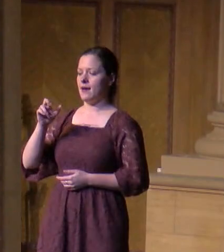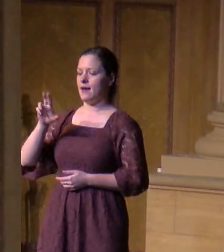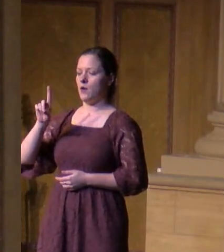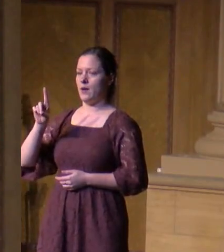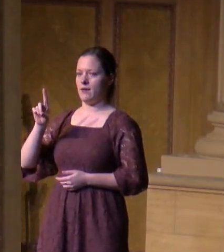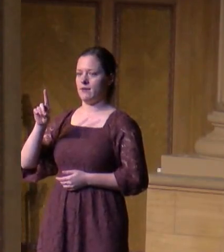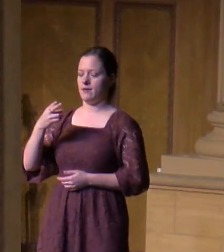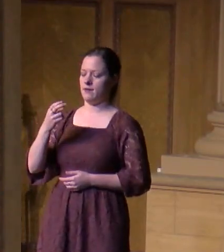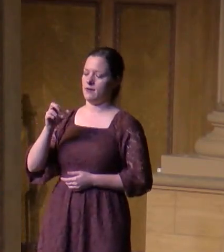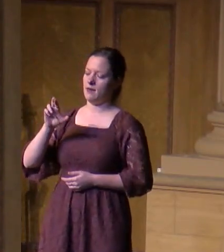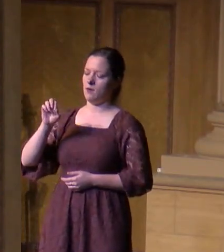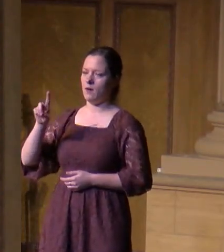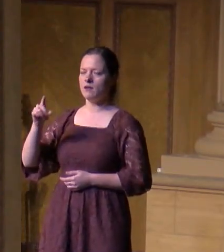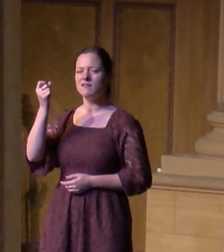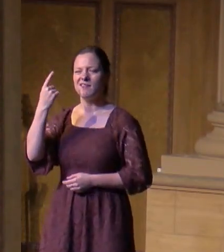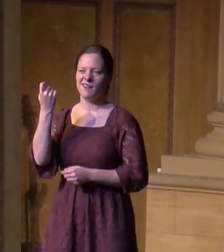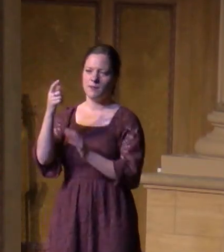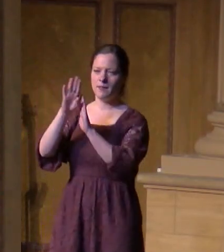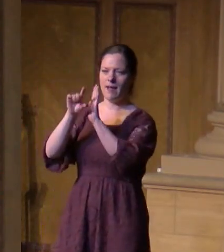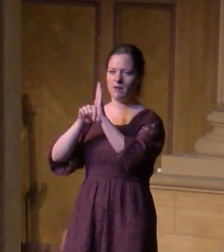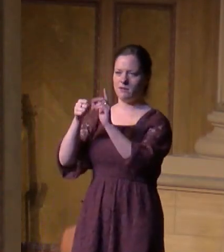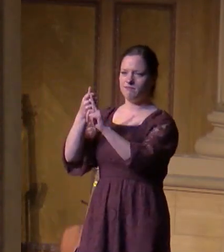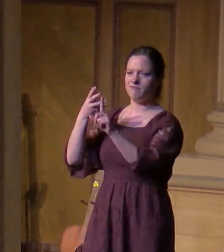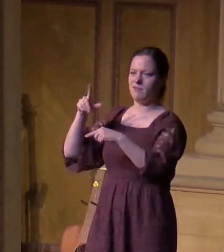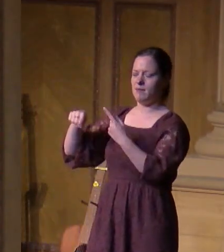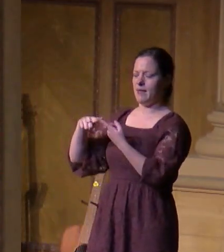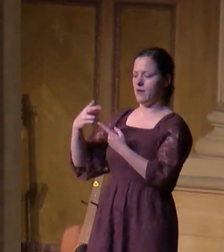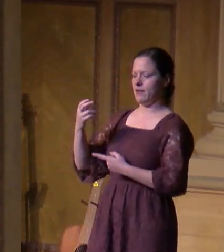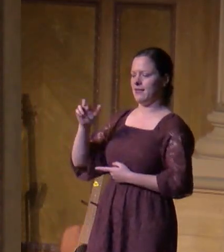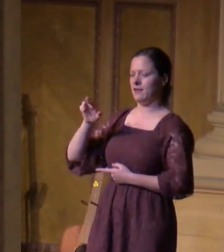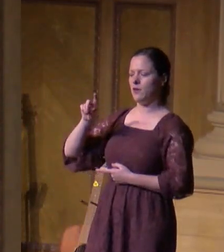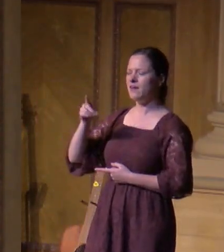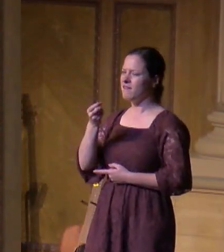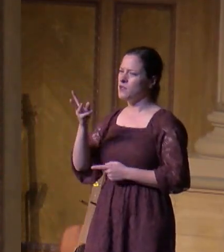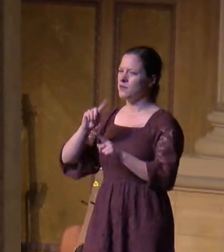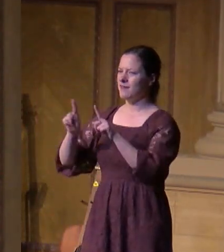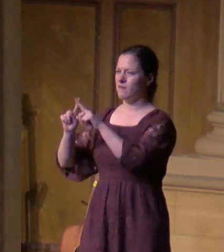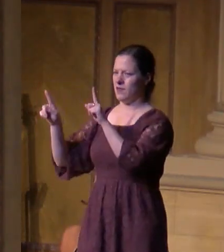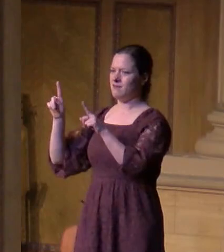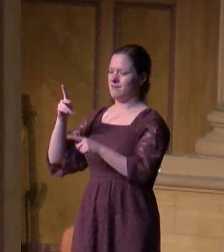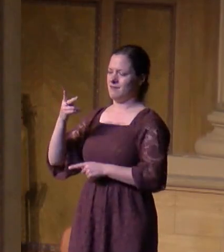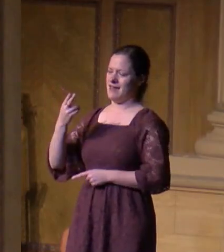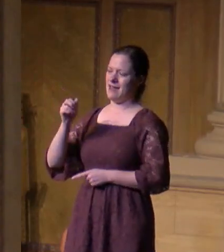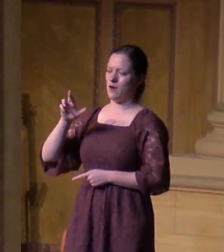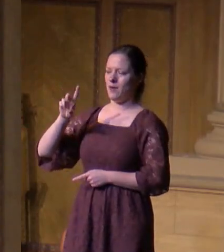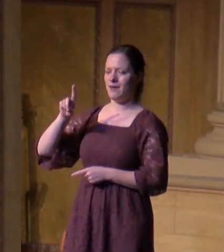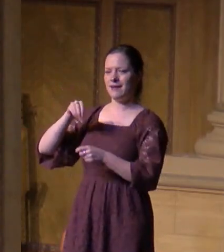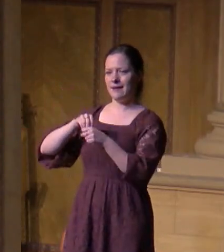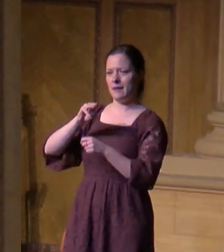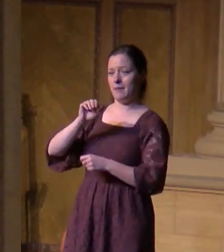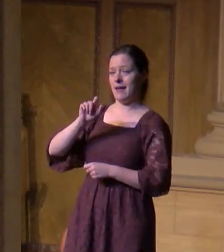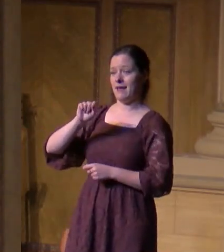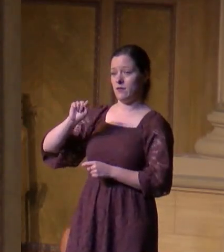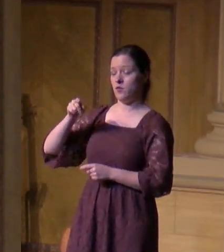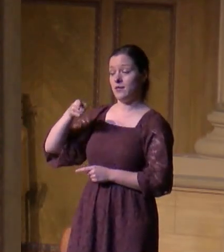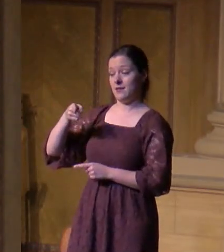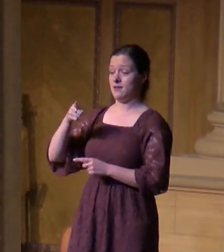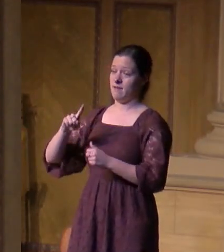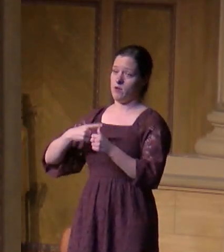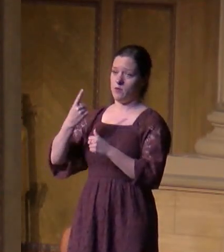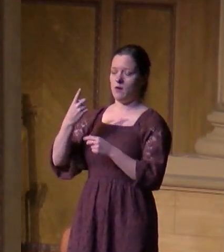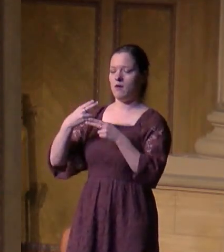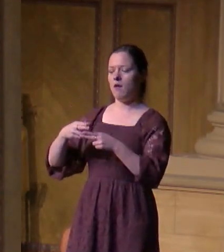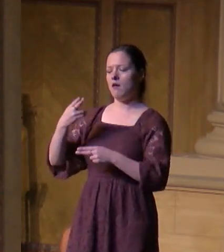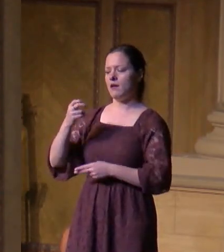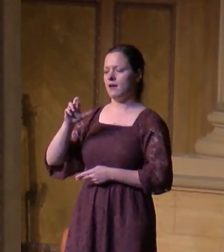Now, just to give you a little background on Herod, there are a couple different Herods in the book of Matthew. This one is the first one. He's known as Herod the